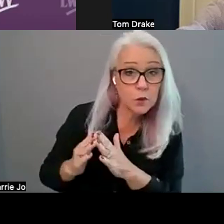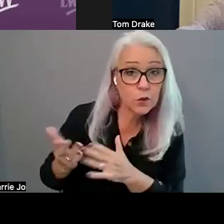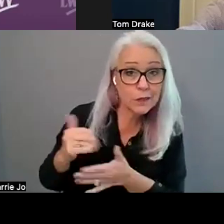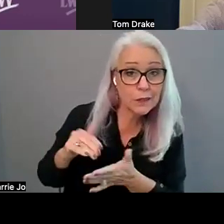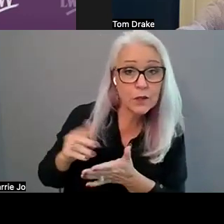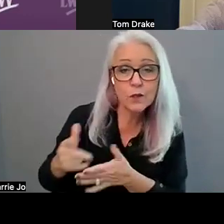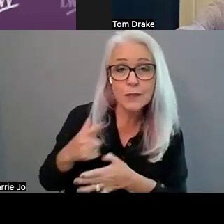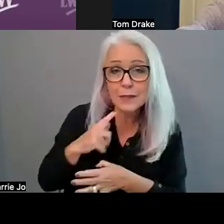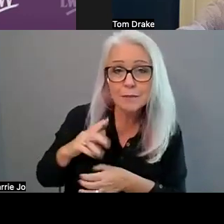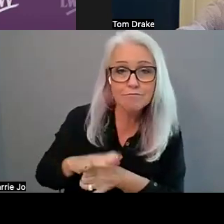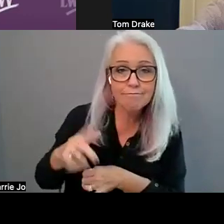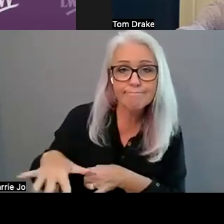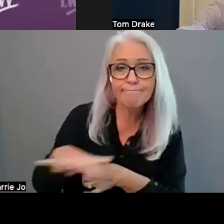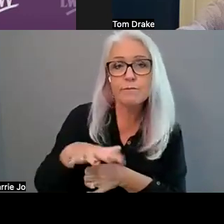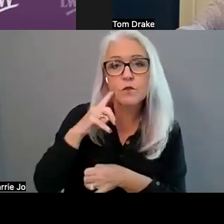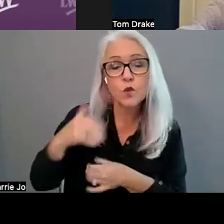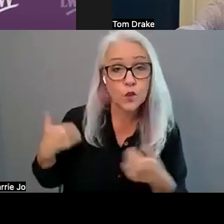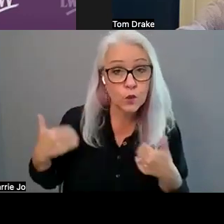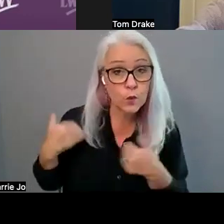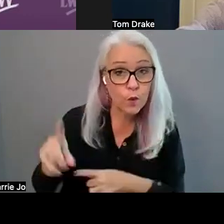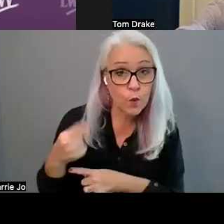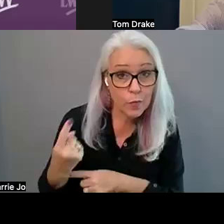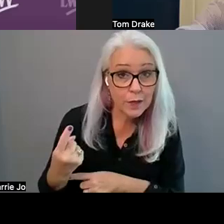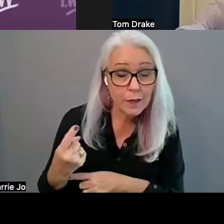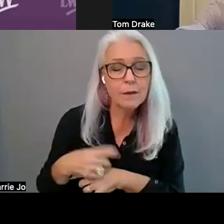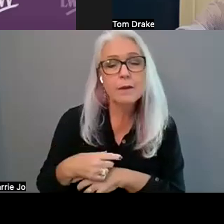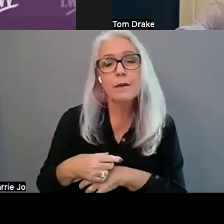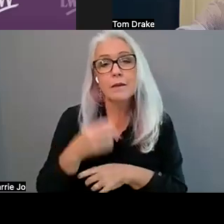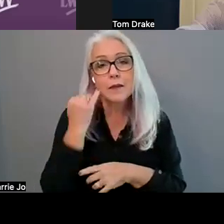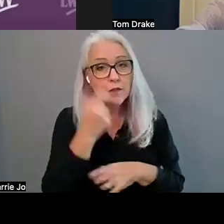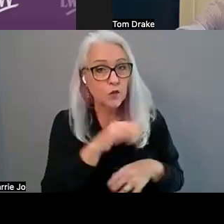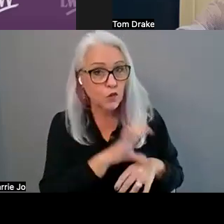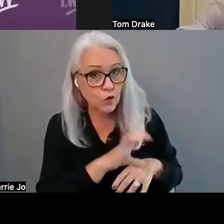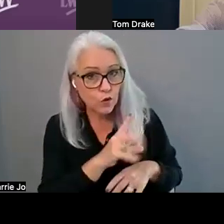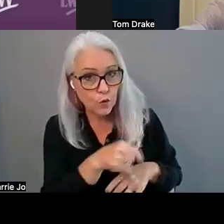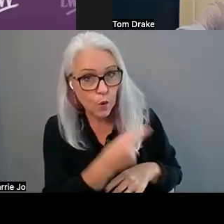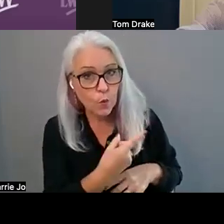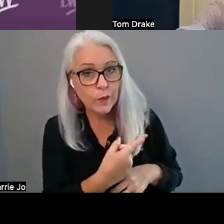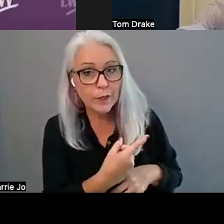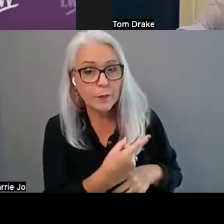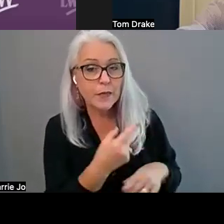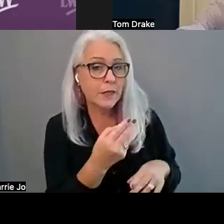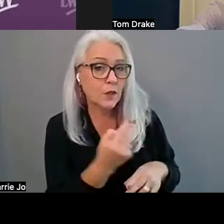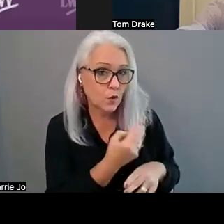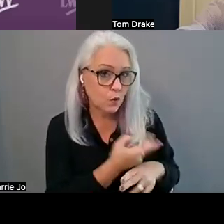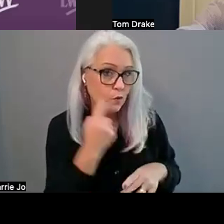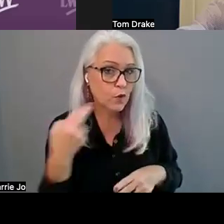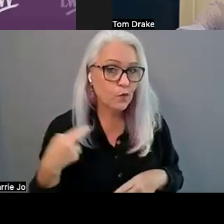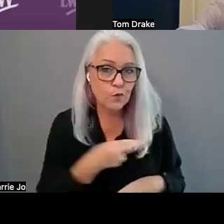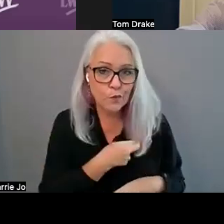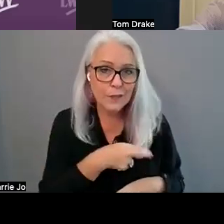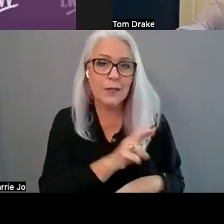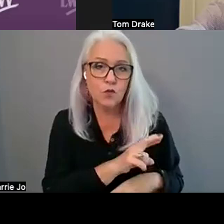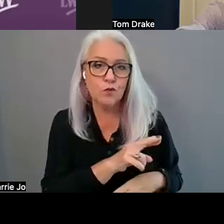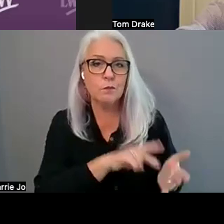dedicated center for youth only, and whether a church is only being used for religious purposes. But